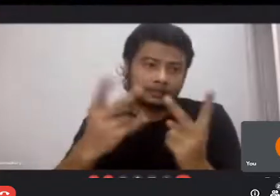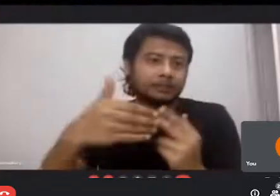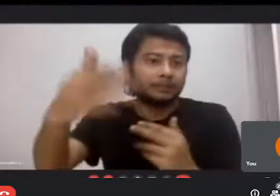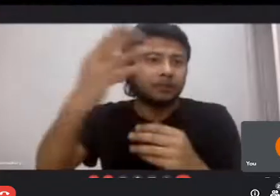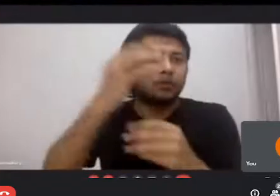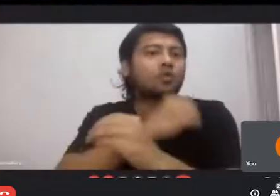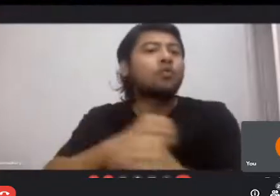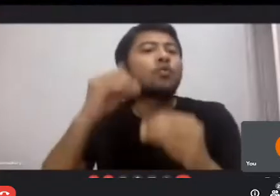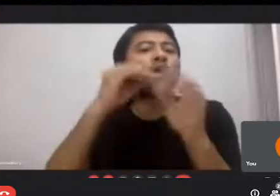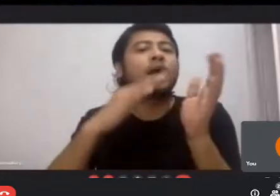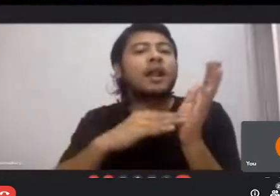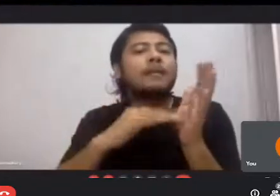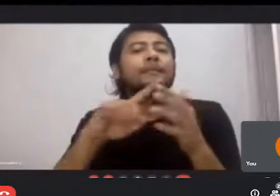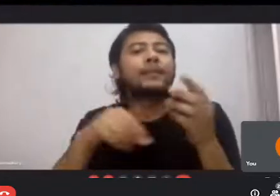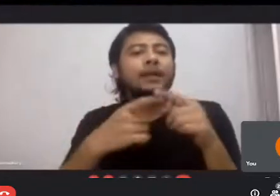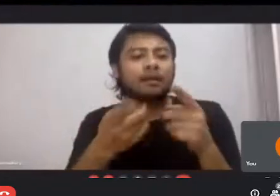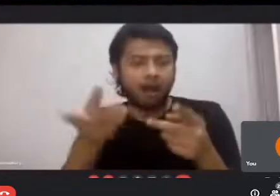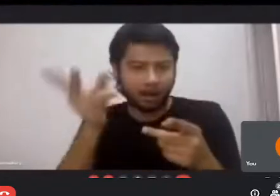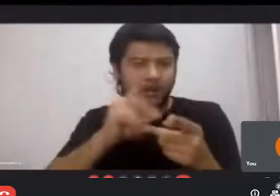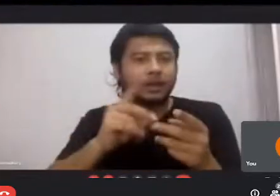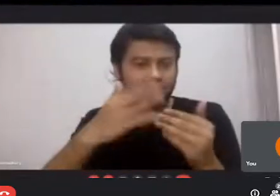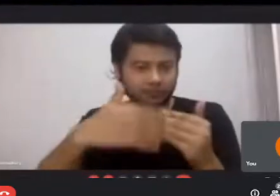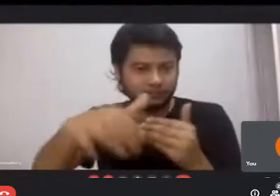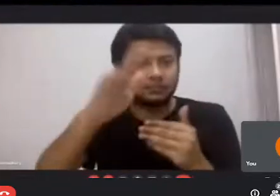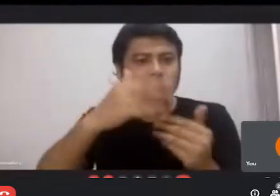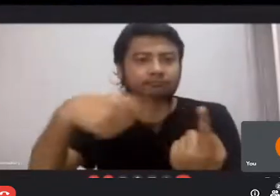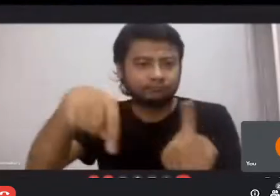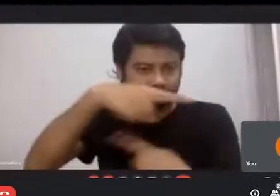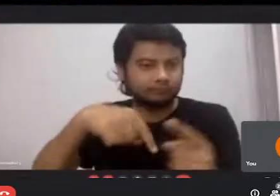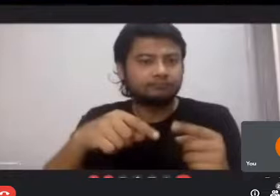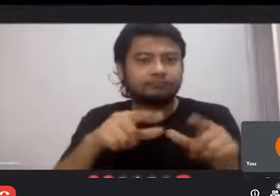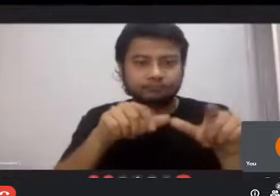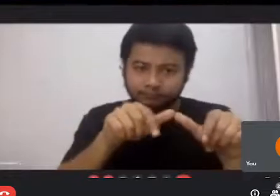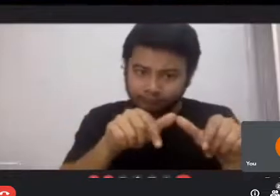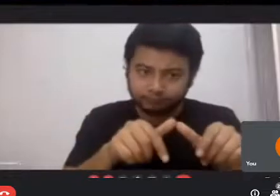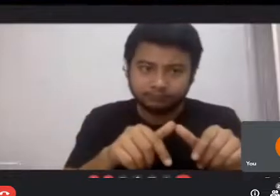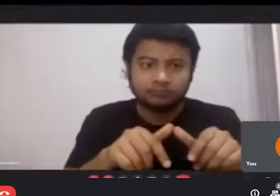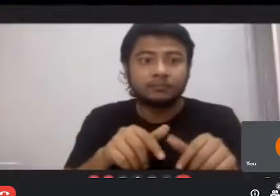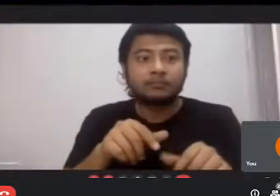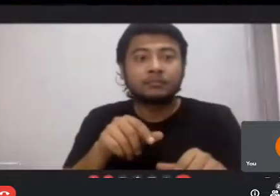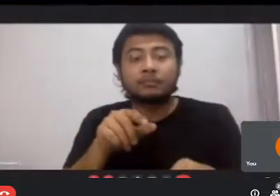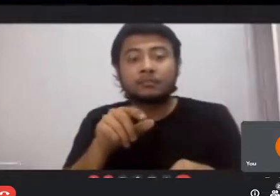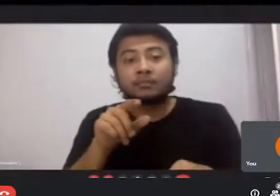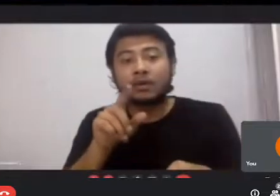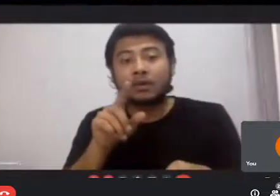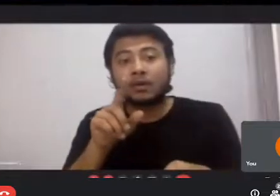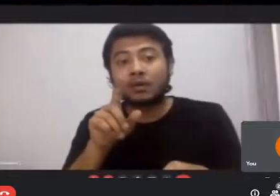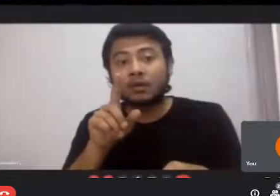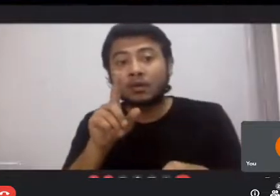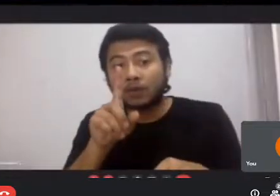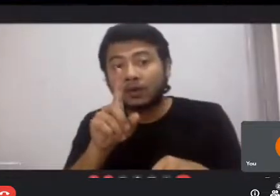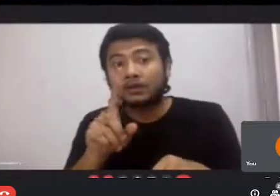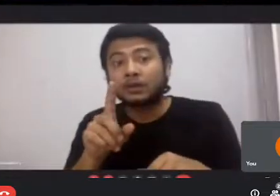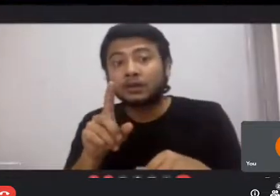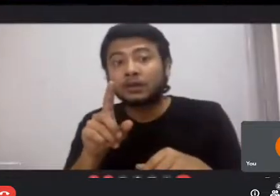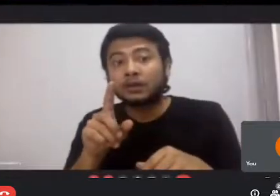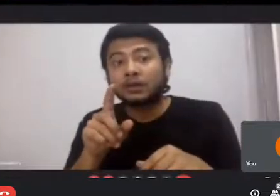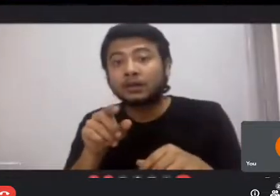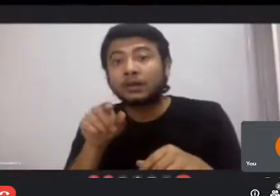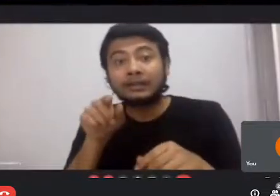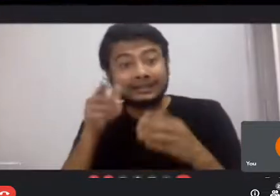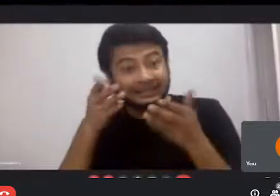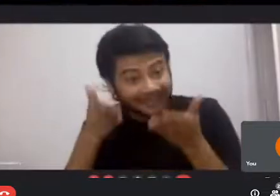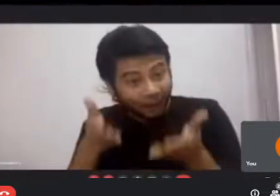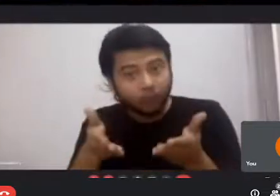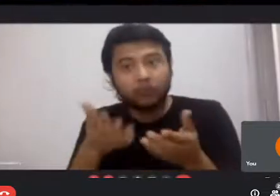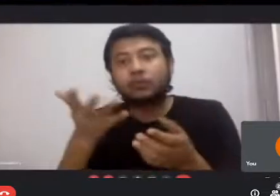I would like to open this presentation for discussion and take questions from the